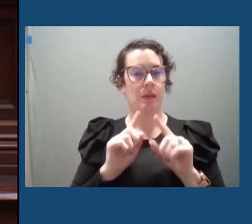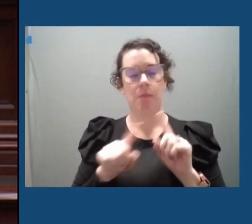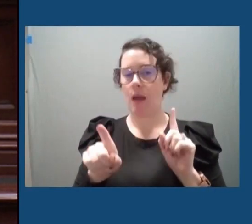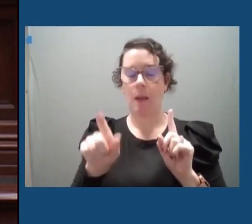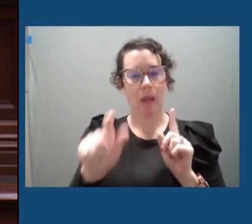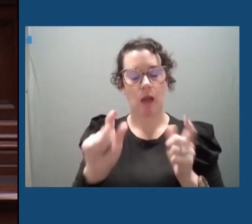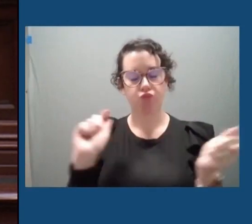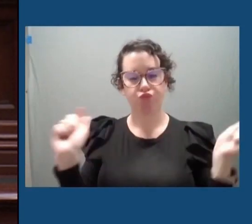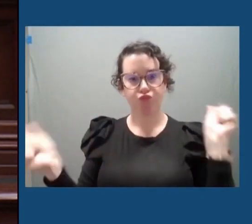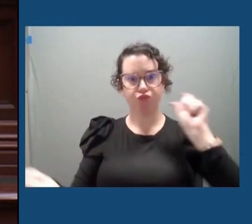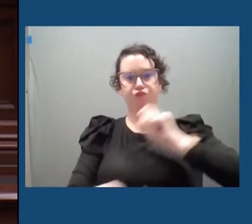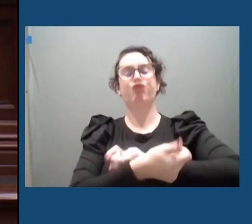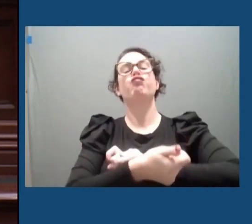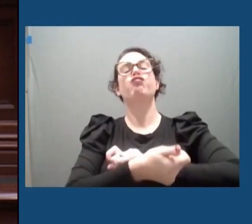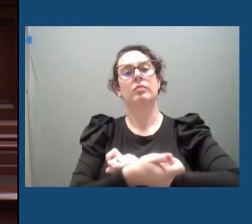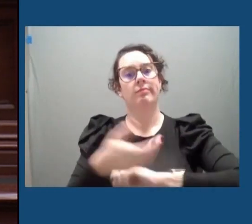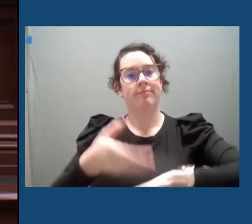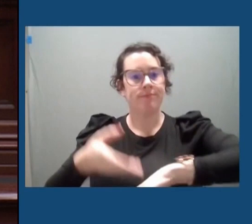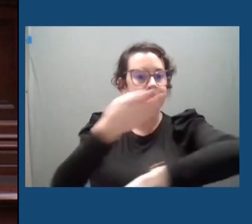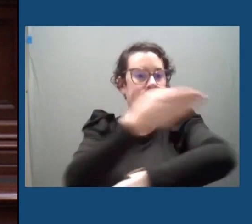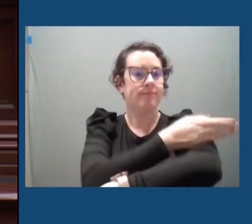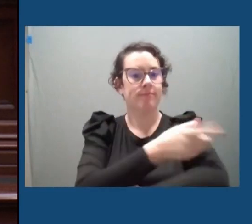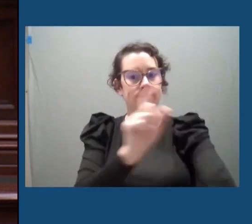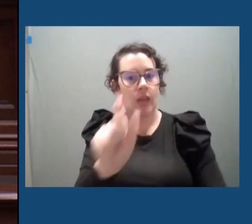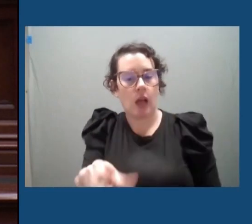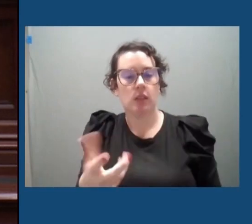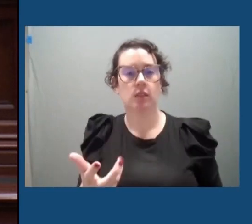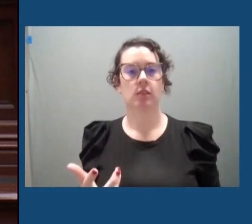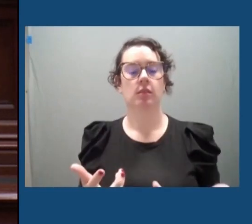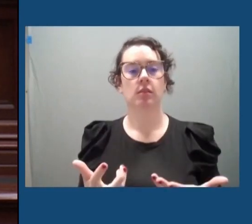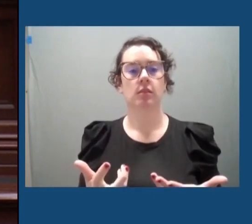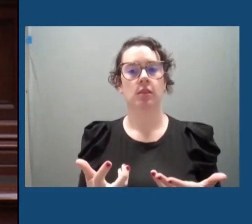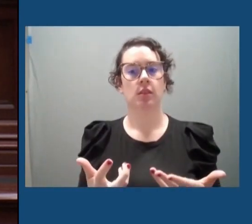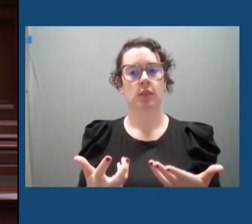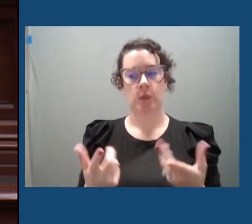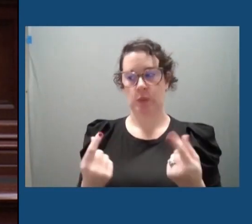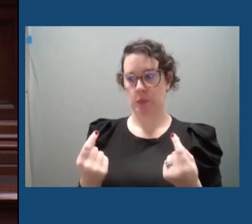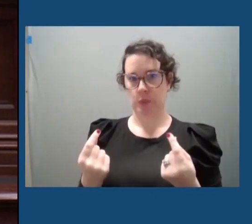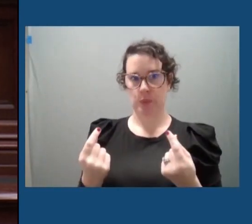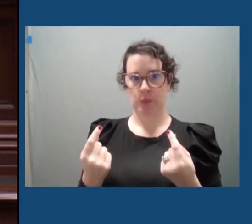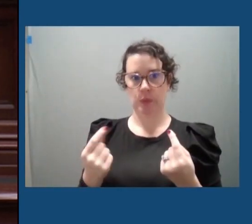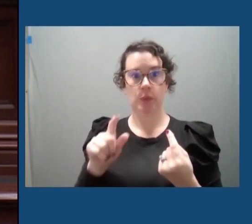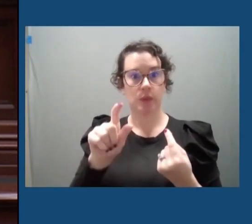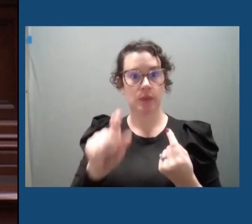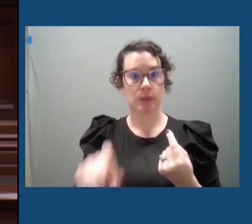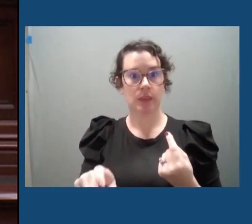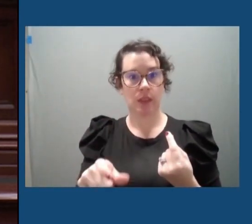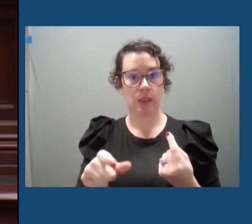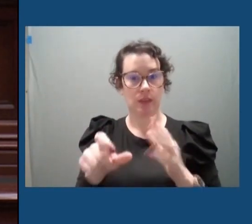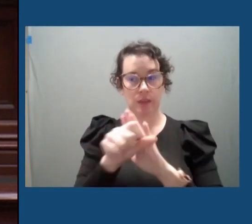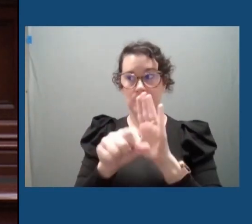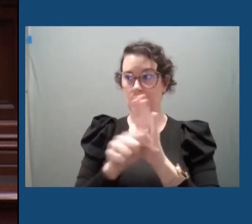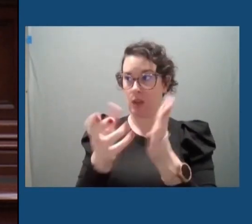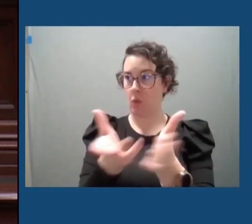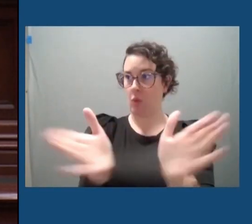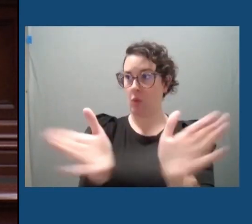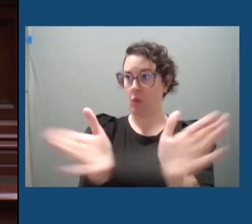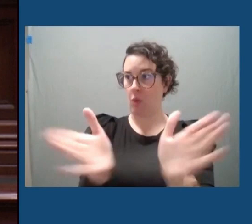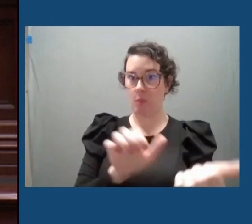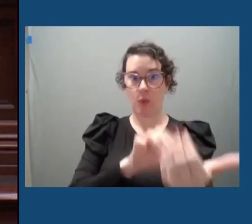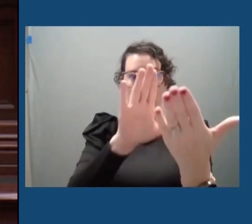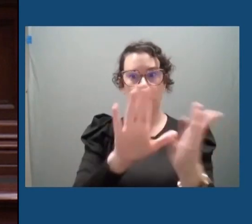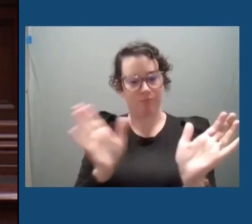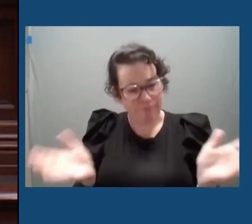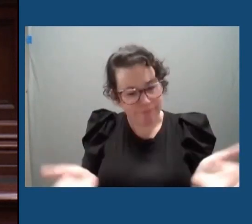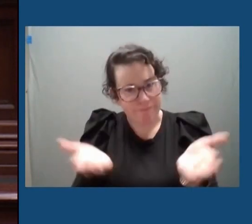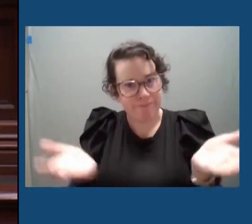So where does that leave us? We still need an effective statewide approach to encourage new construction.